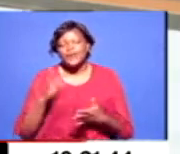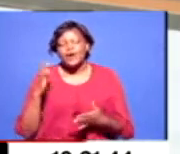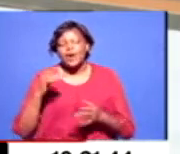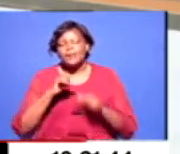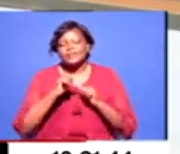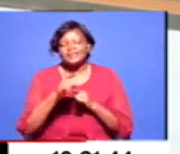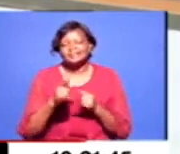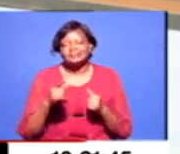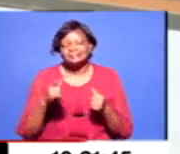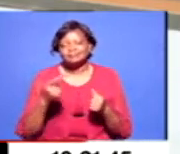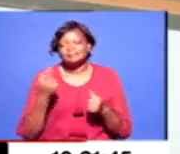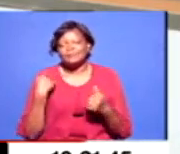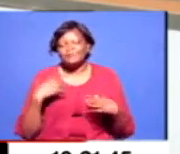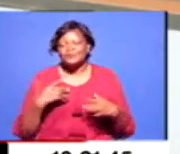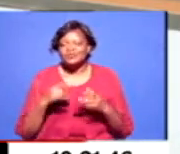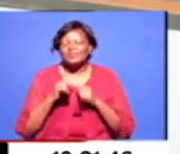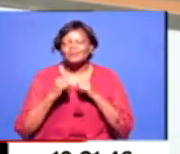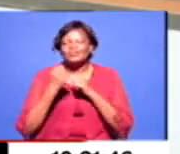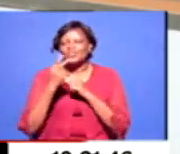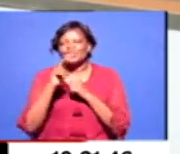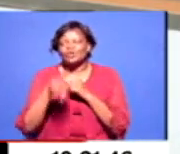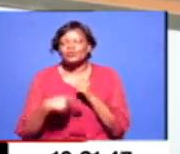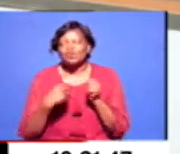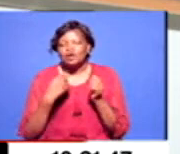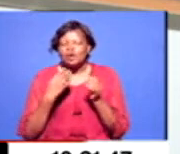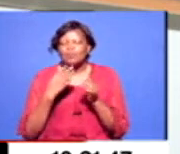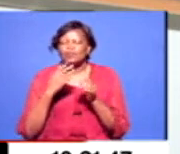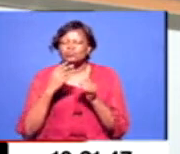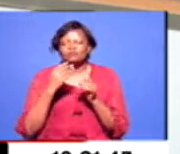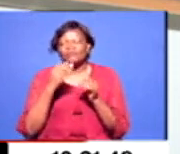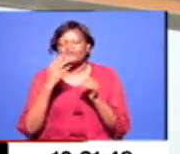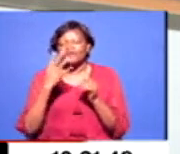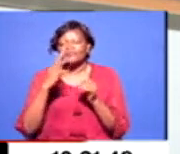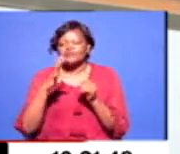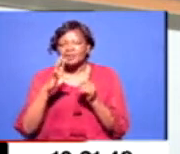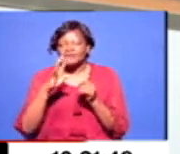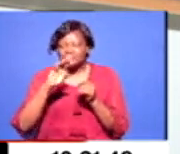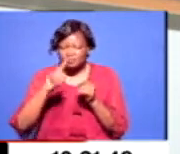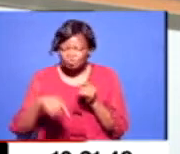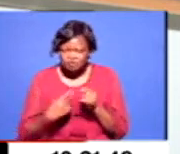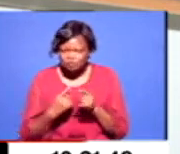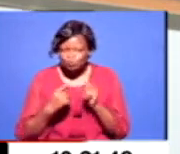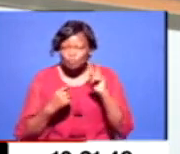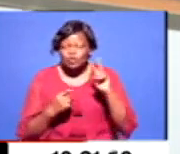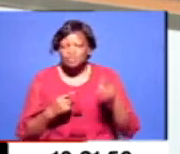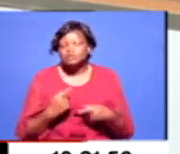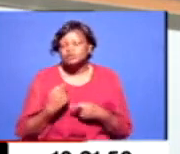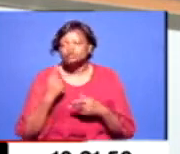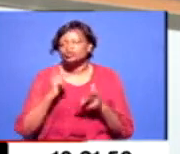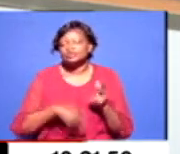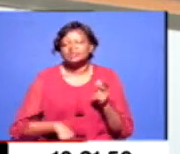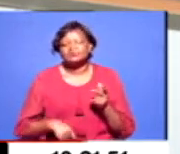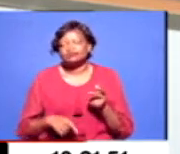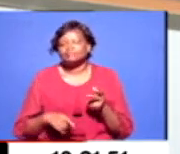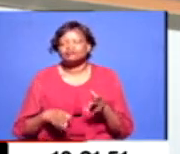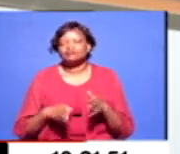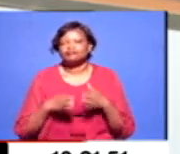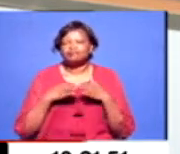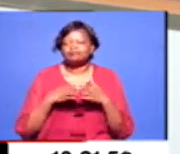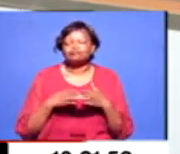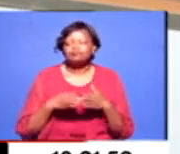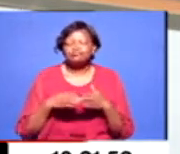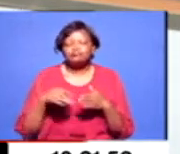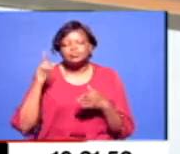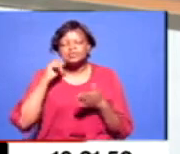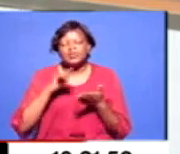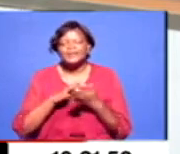over 2,000 out of the 45,000, 2,000 were as a result of sexual and gender-based violence.